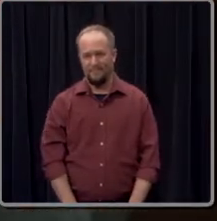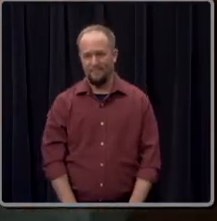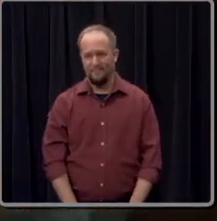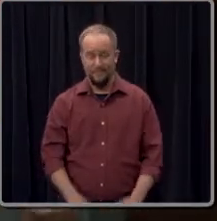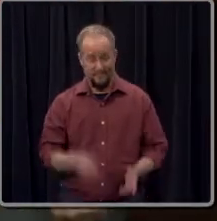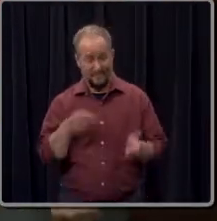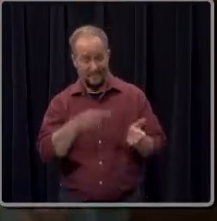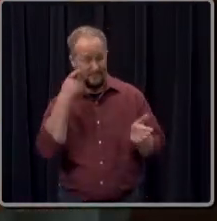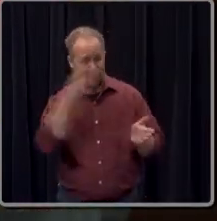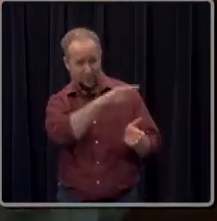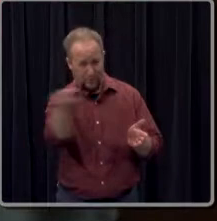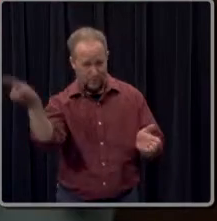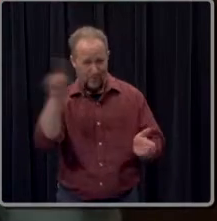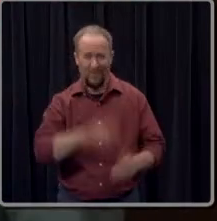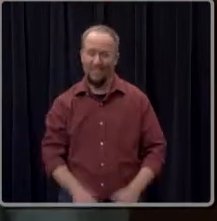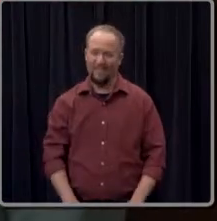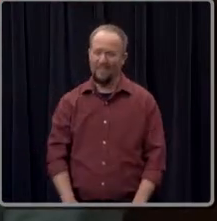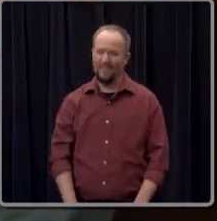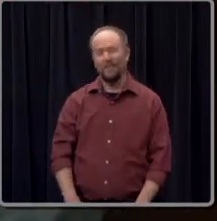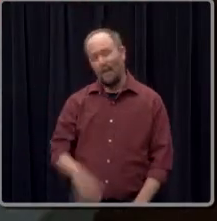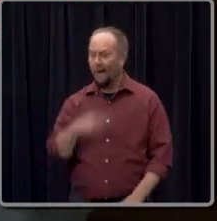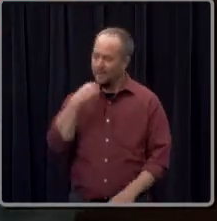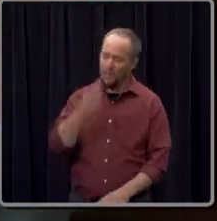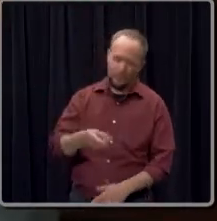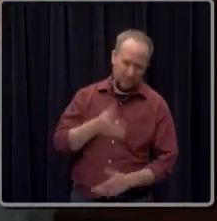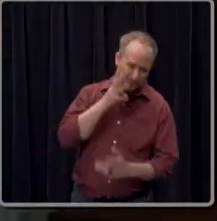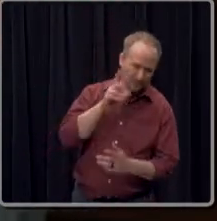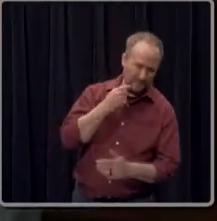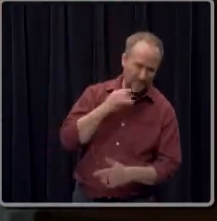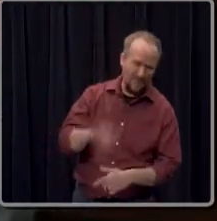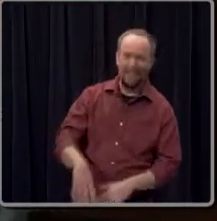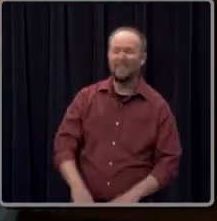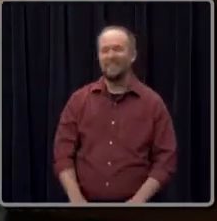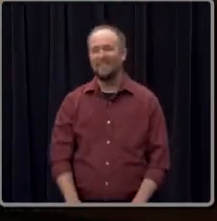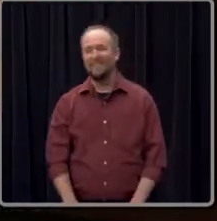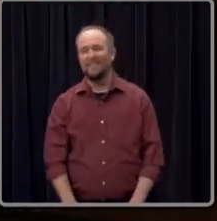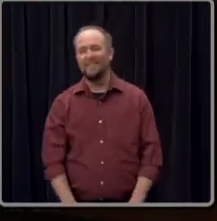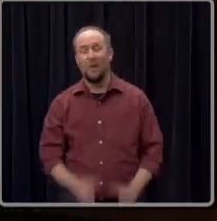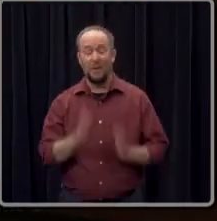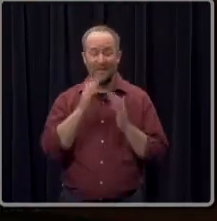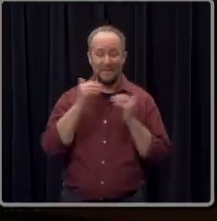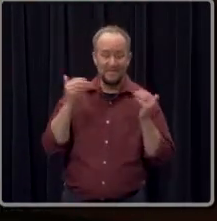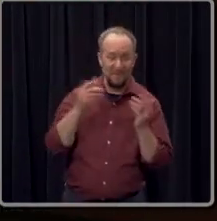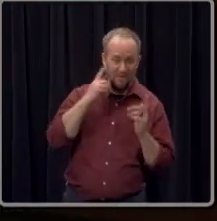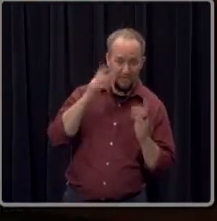This is for you all. I told you. Alright, smile. 1,